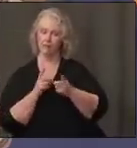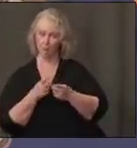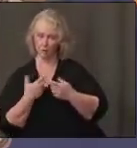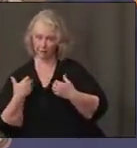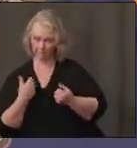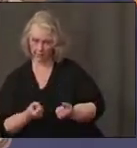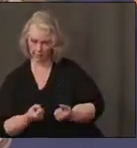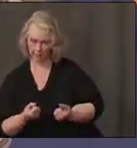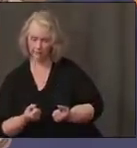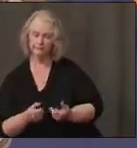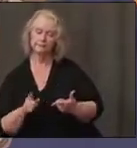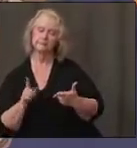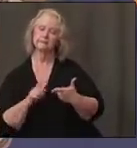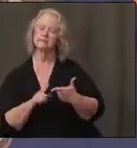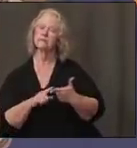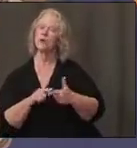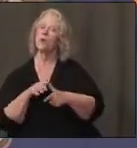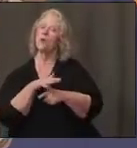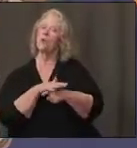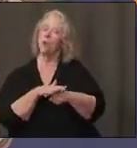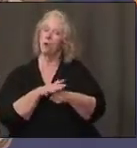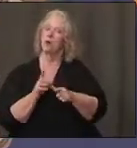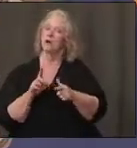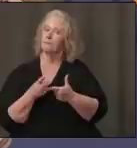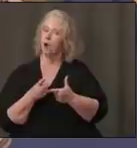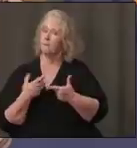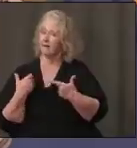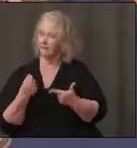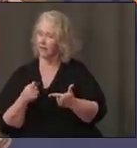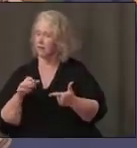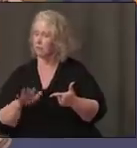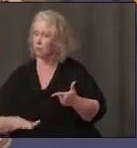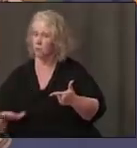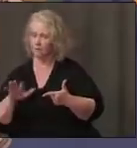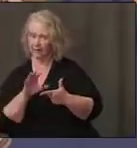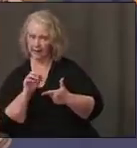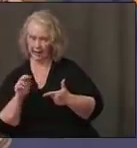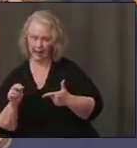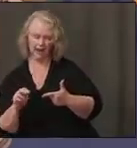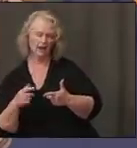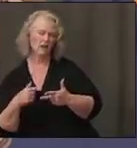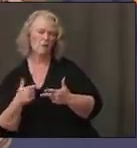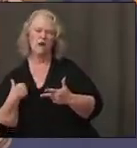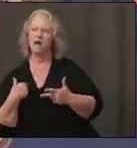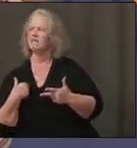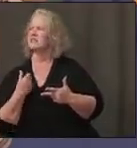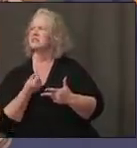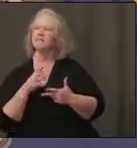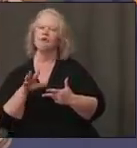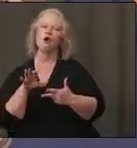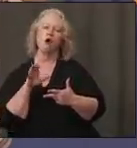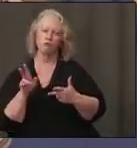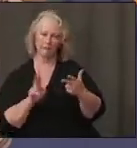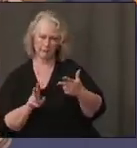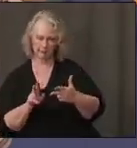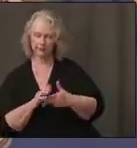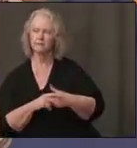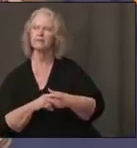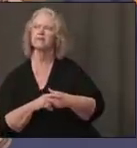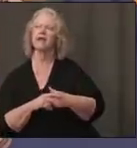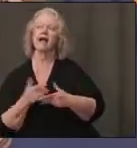with local departments of health around the state. We have hundreds of people spread across there. We also